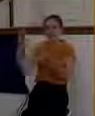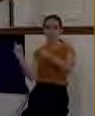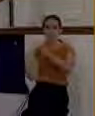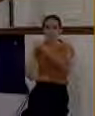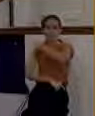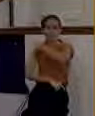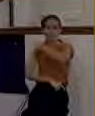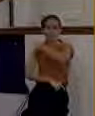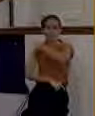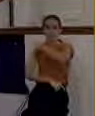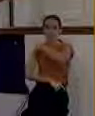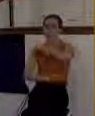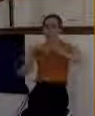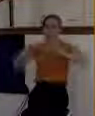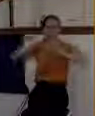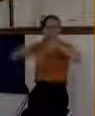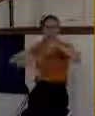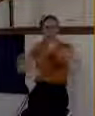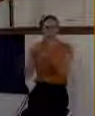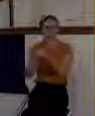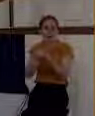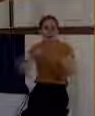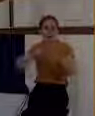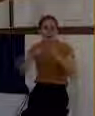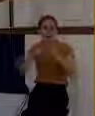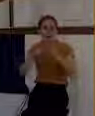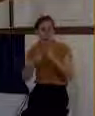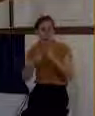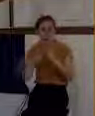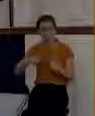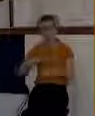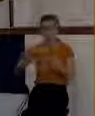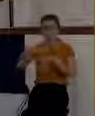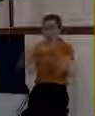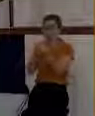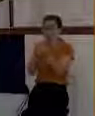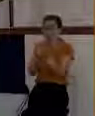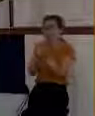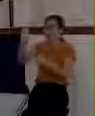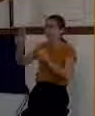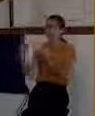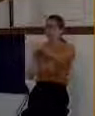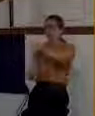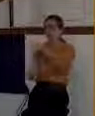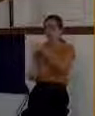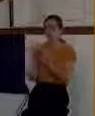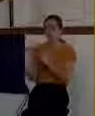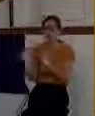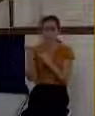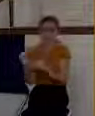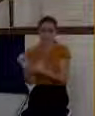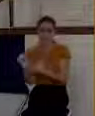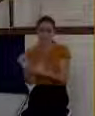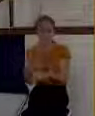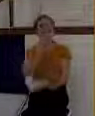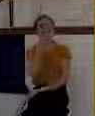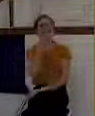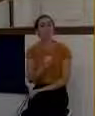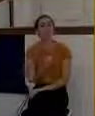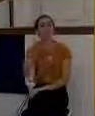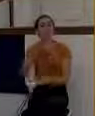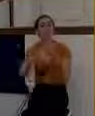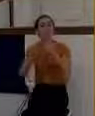will. So this is a remarkable thing that happened here. And really, when you think about it, this old prophet from Bethel,